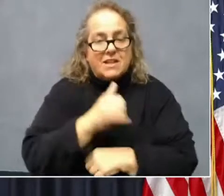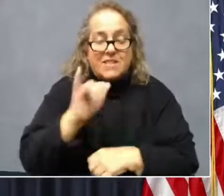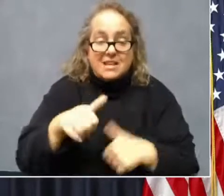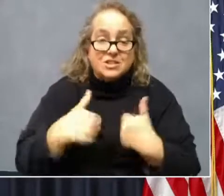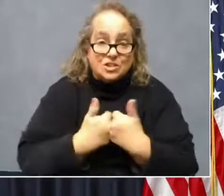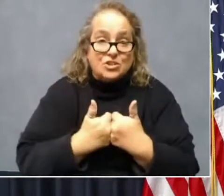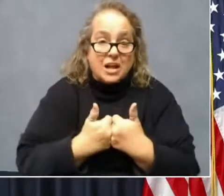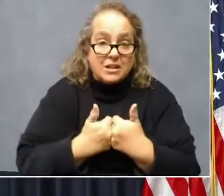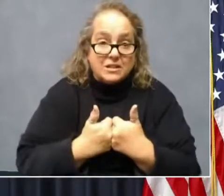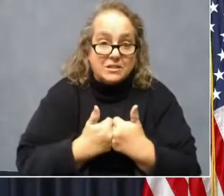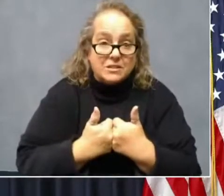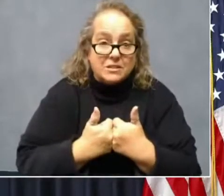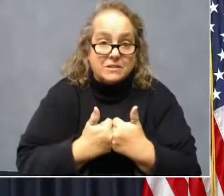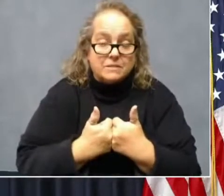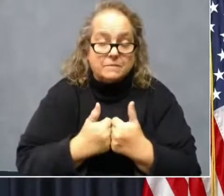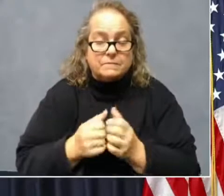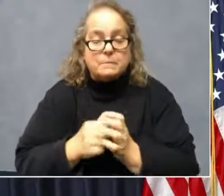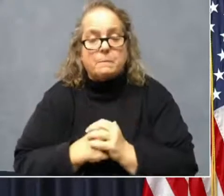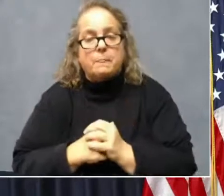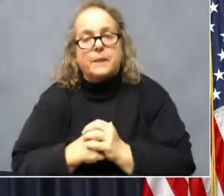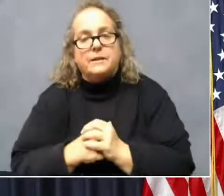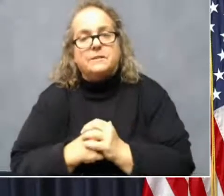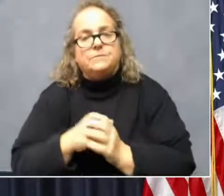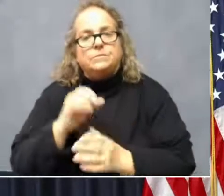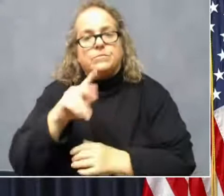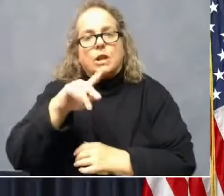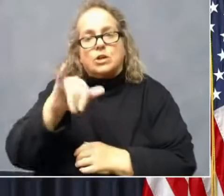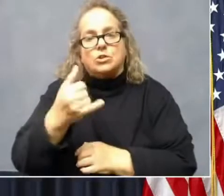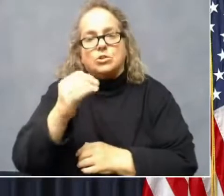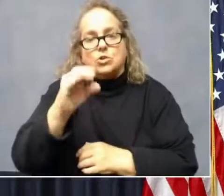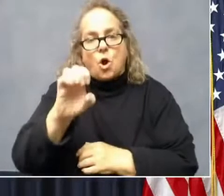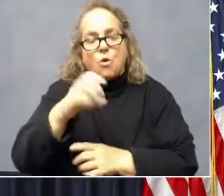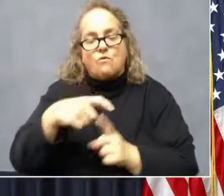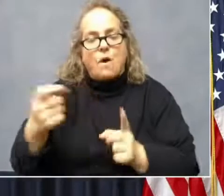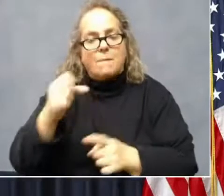to address. Joe Ragusa from Spectrum.